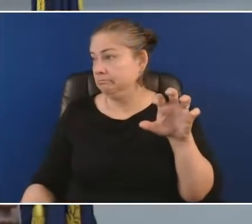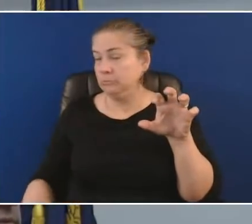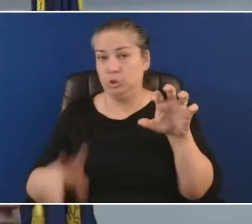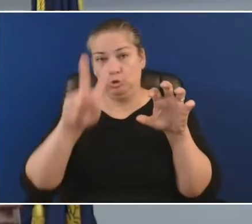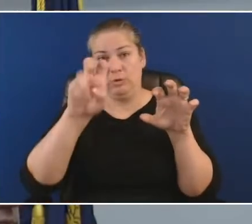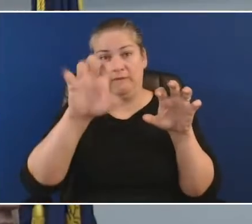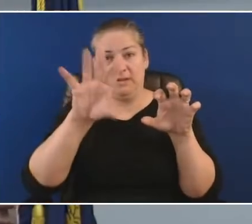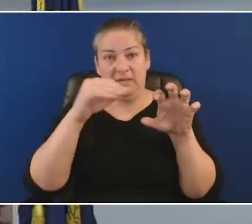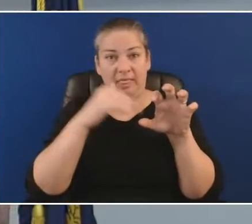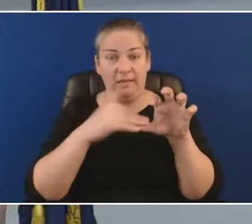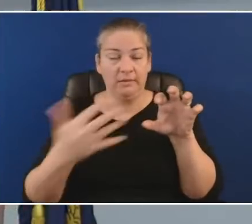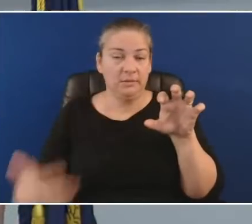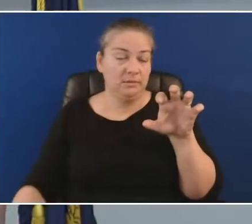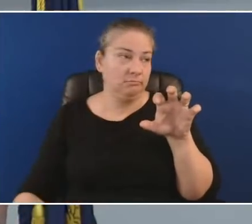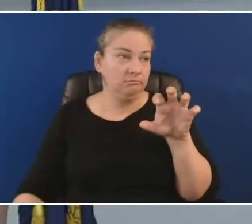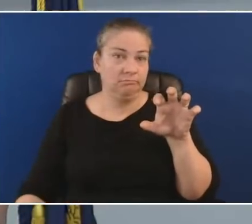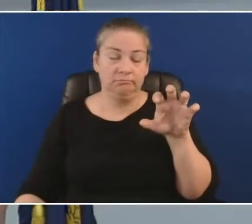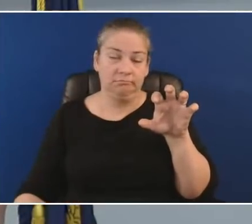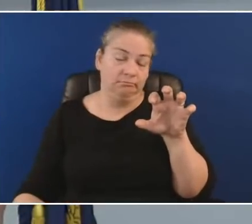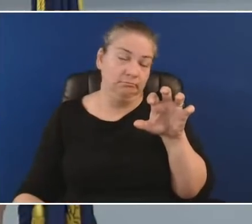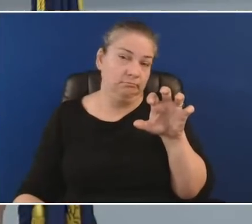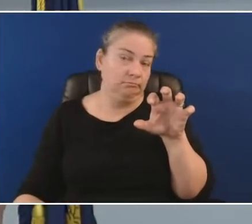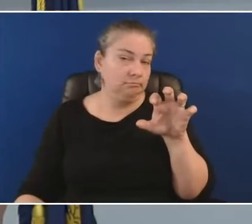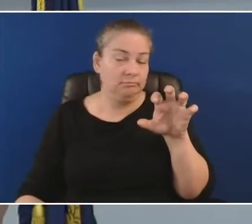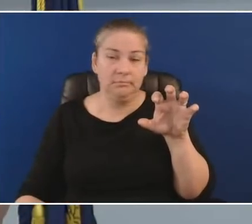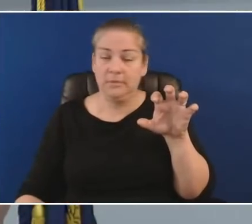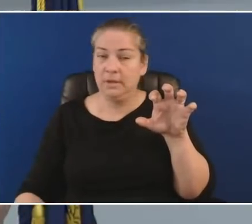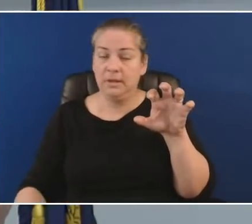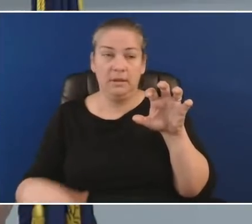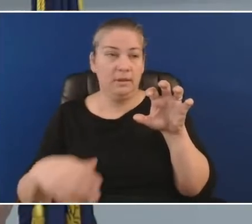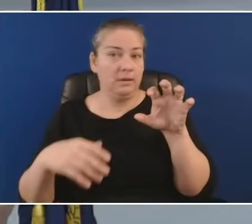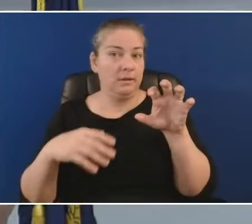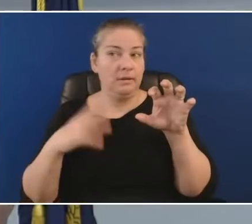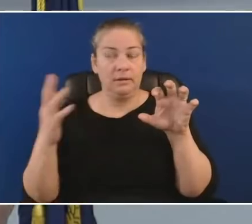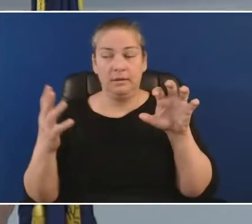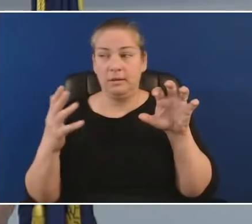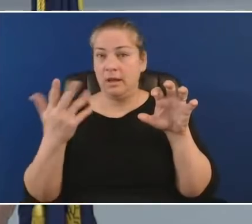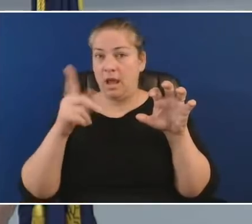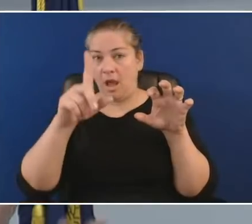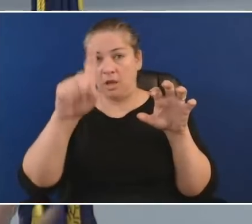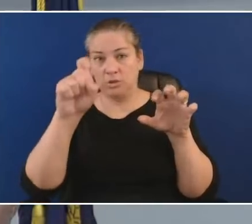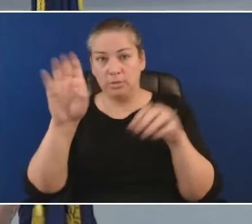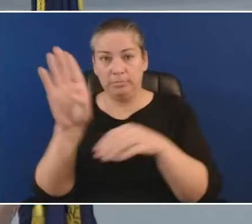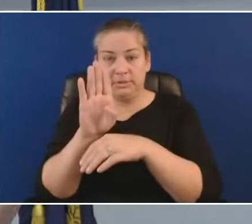250,000 plus, and 100 businesses at